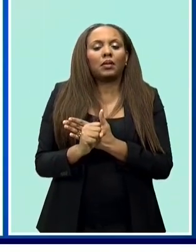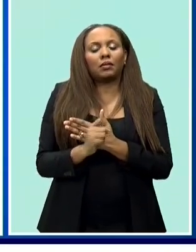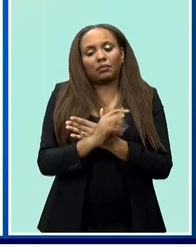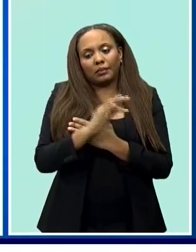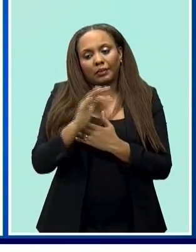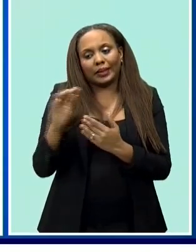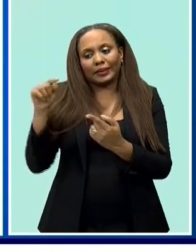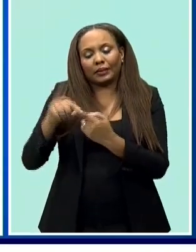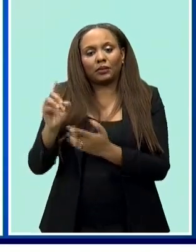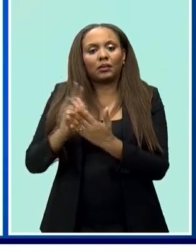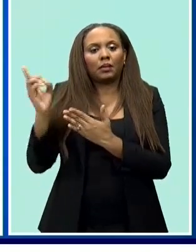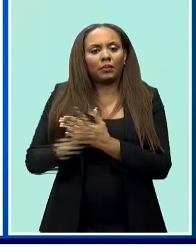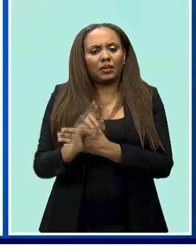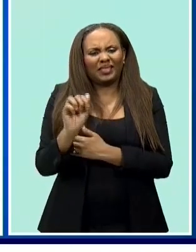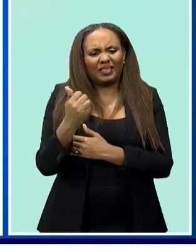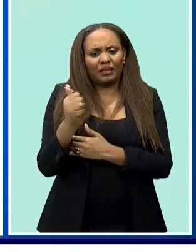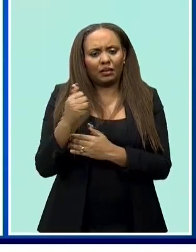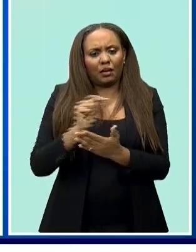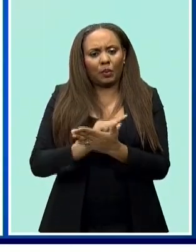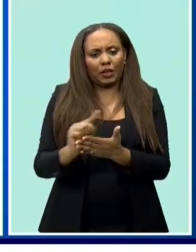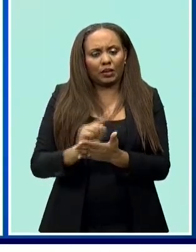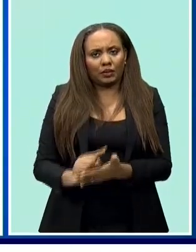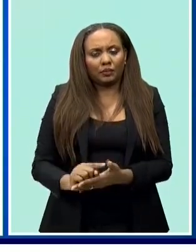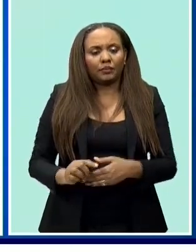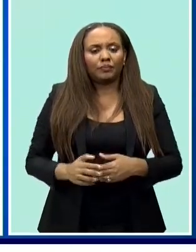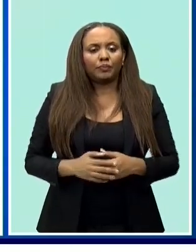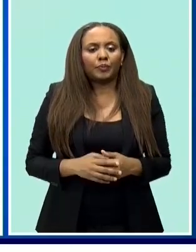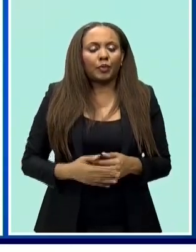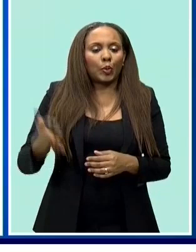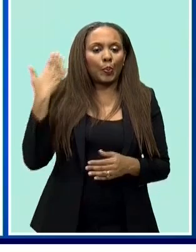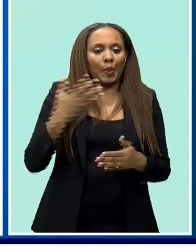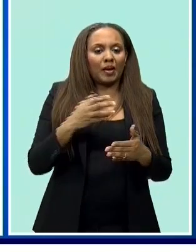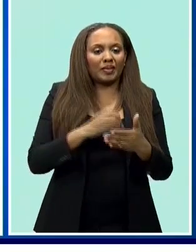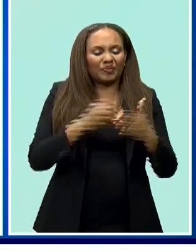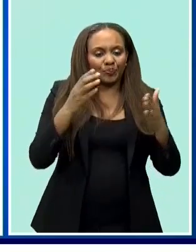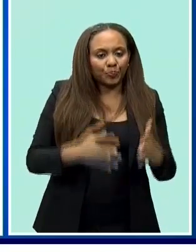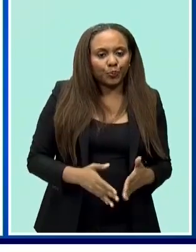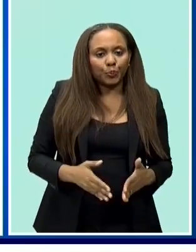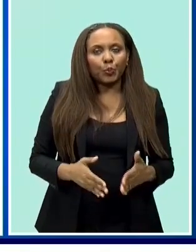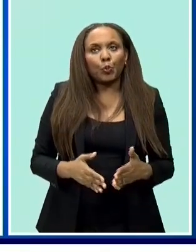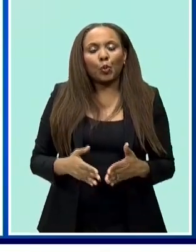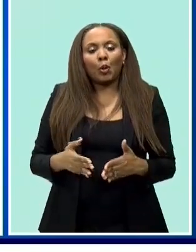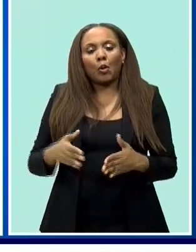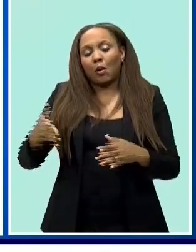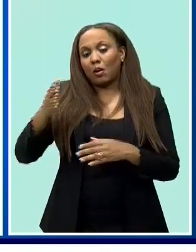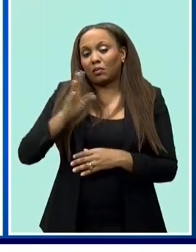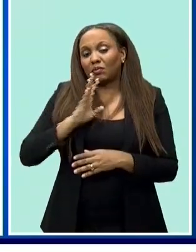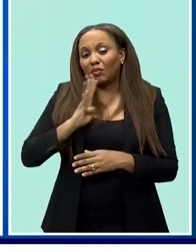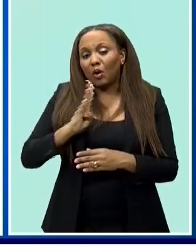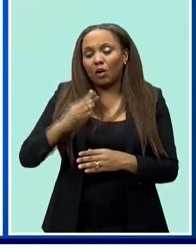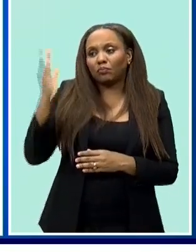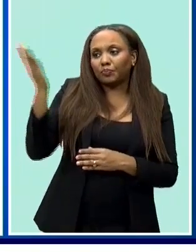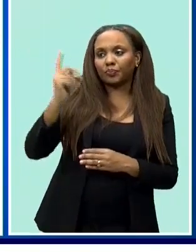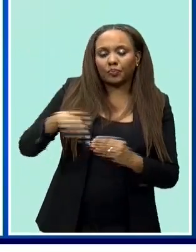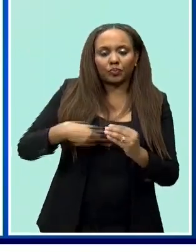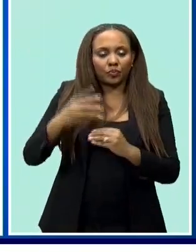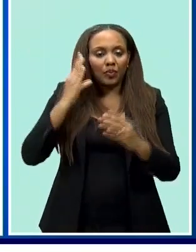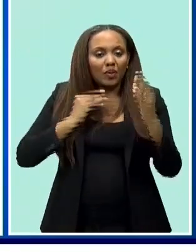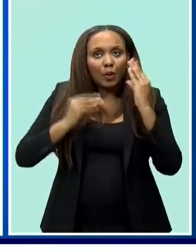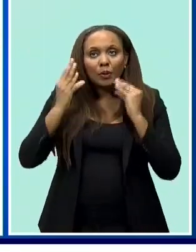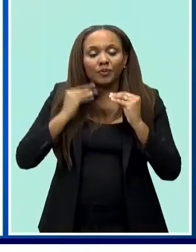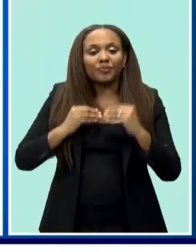December is a 10-week process. During the session, all scholars, including Joshua Hines and Brian Blackman, spoke about their experiences at that